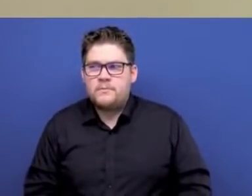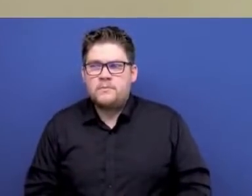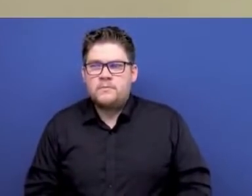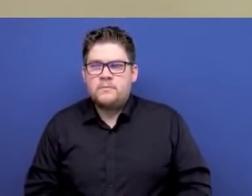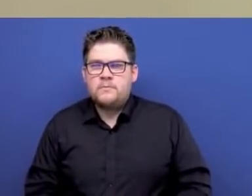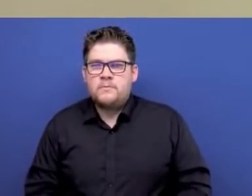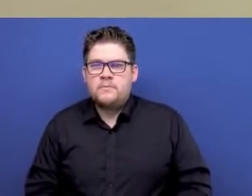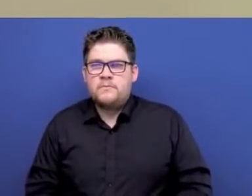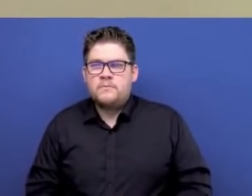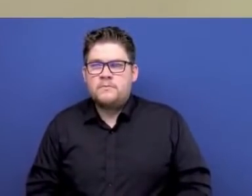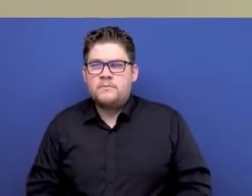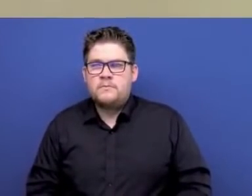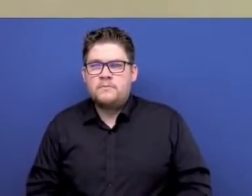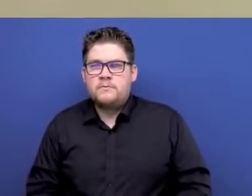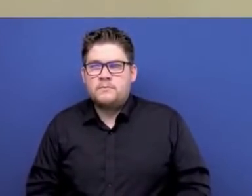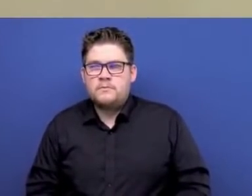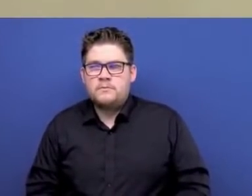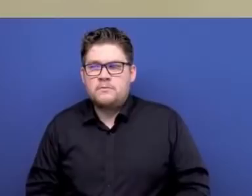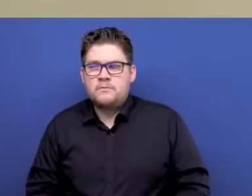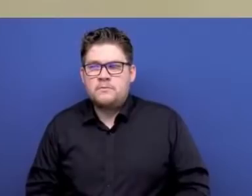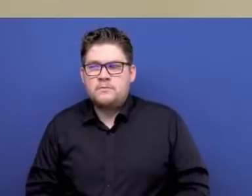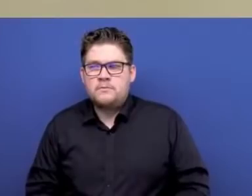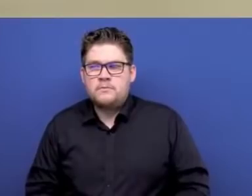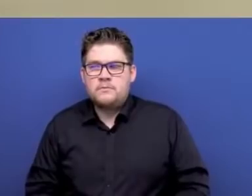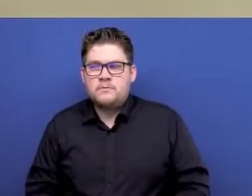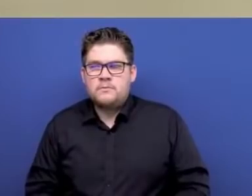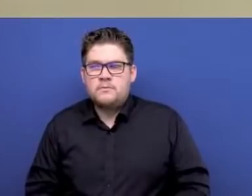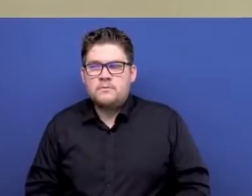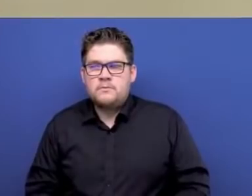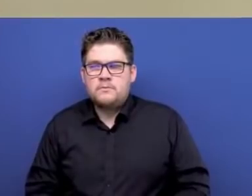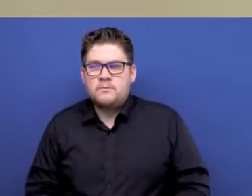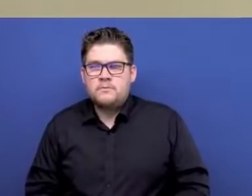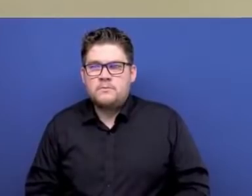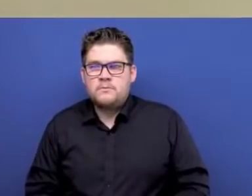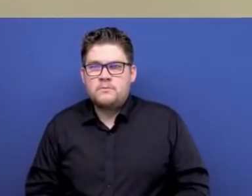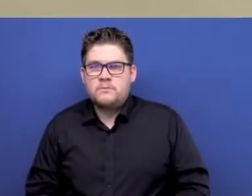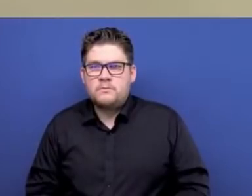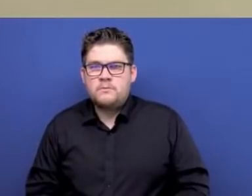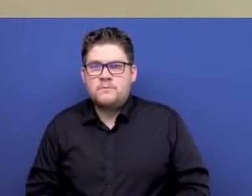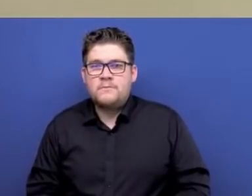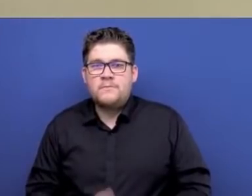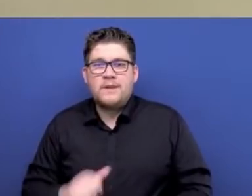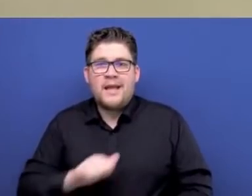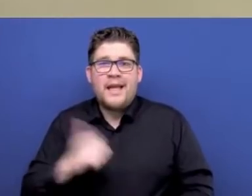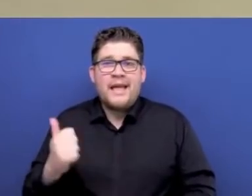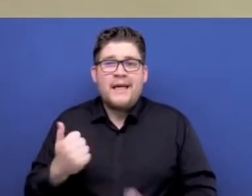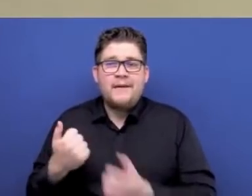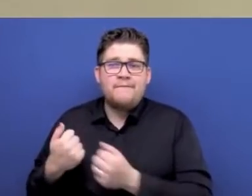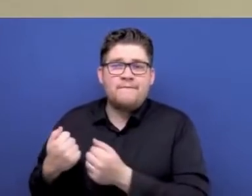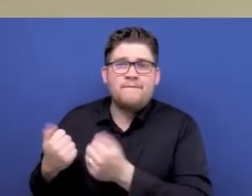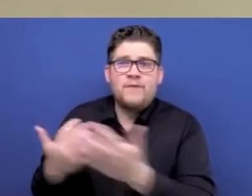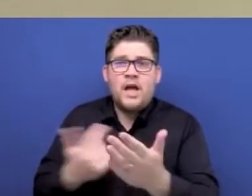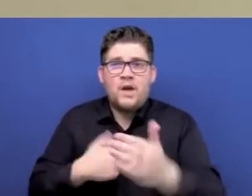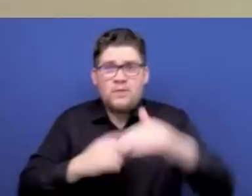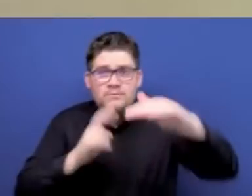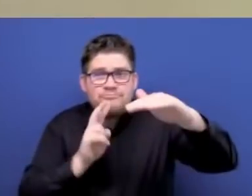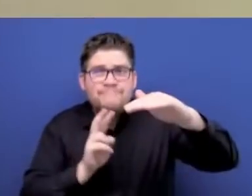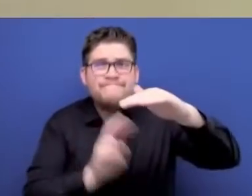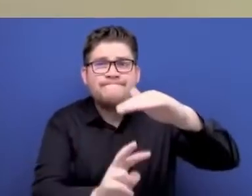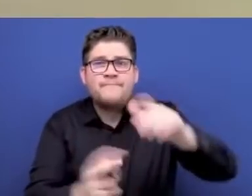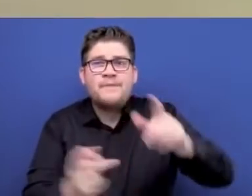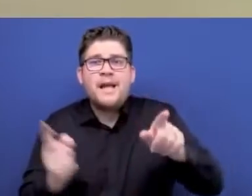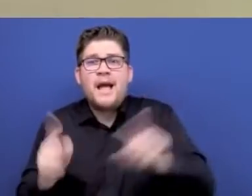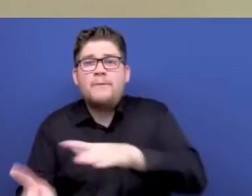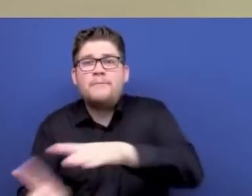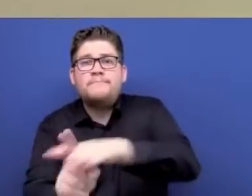we're forecasting upcoming in the coming weeks, it's really important for residents and communities